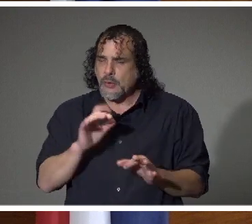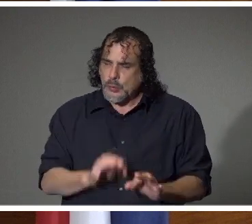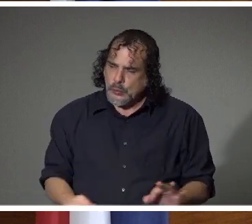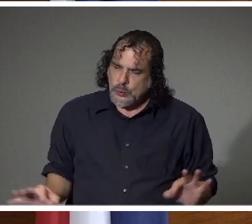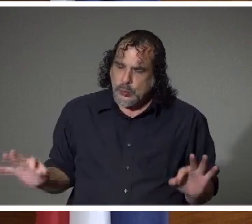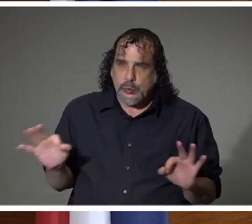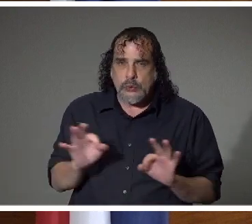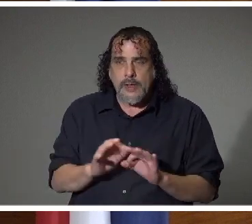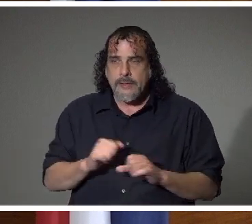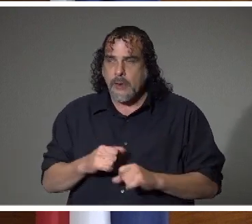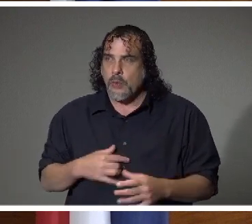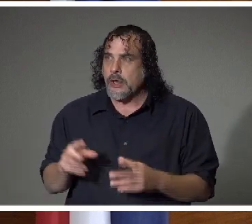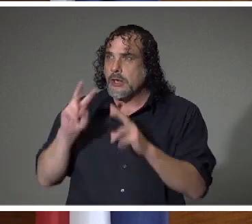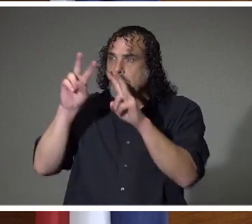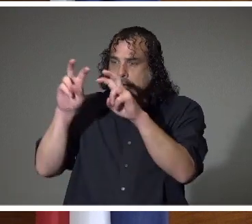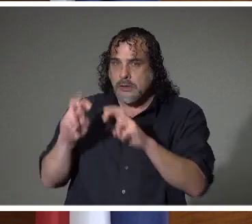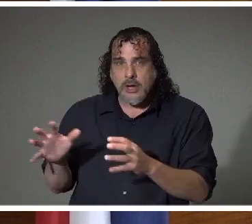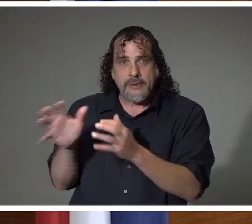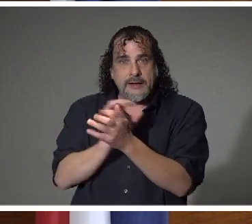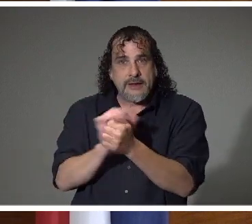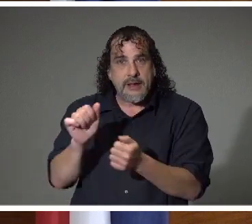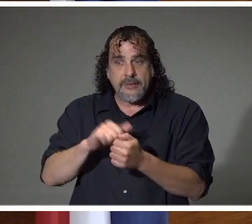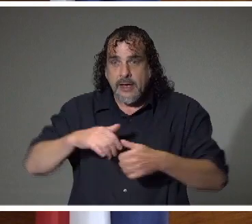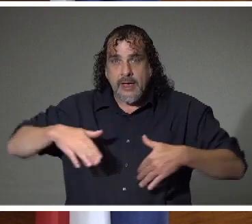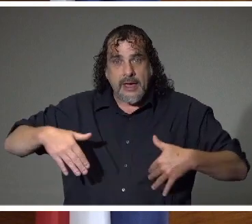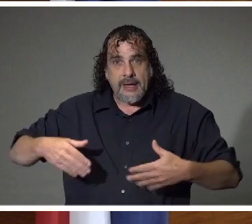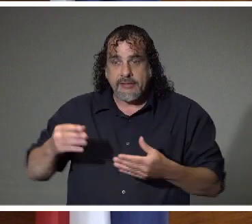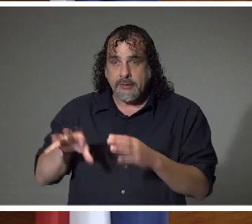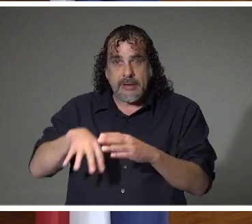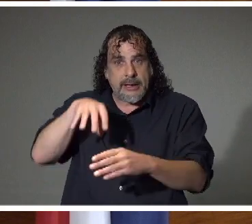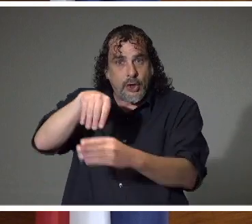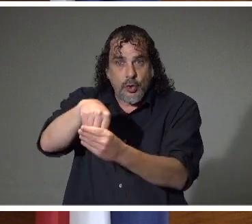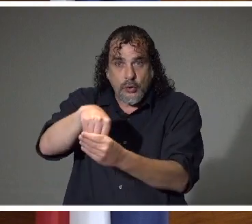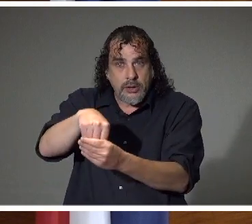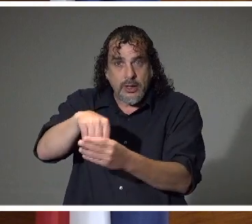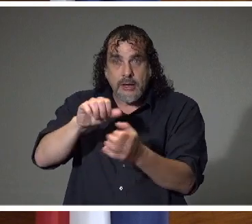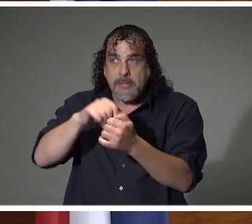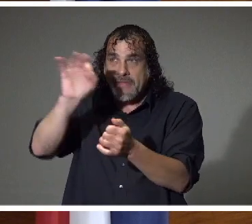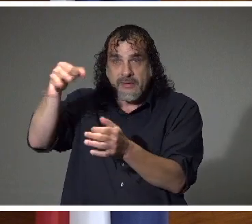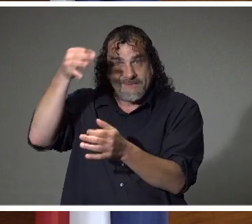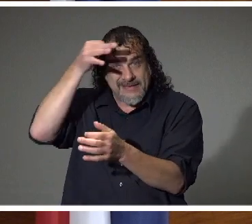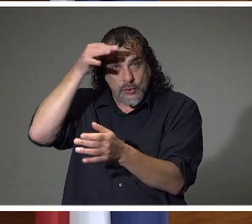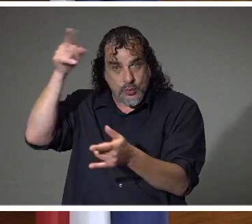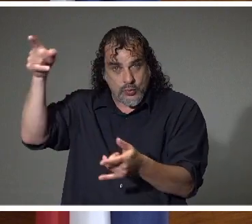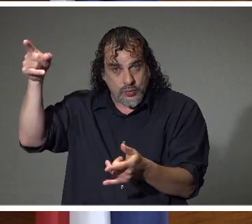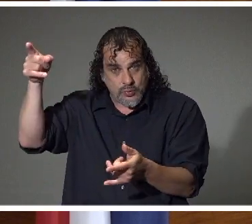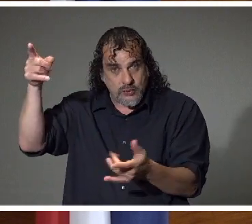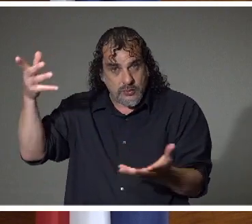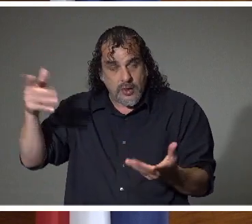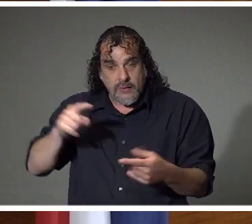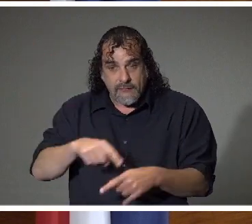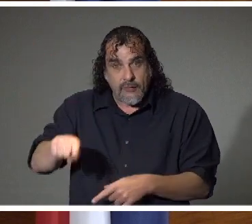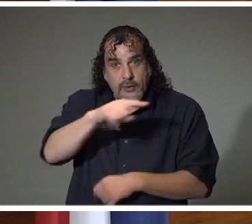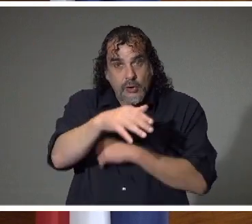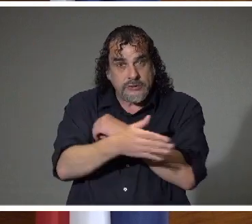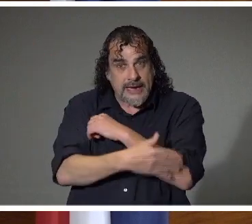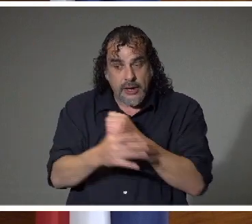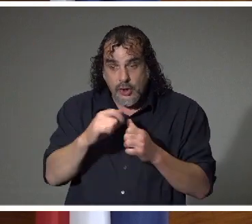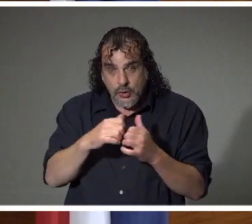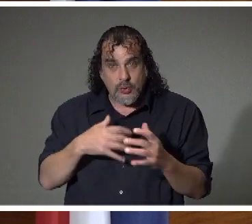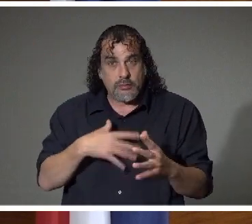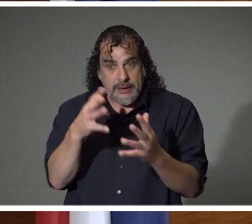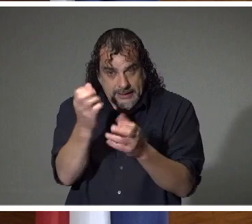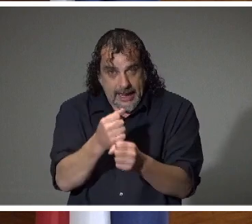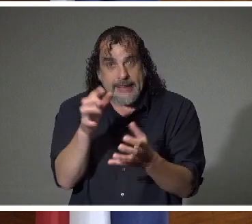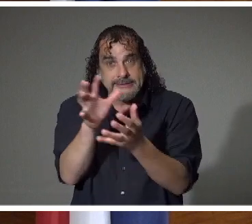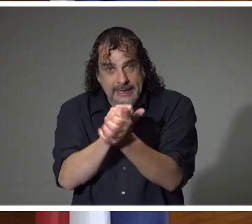we get damage assessments from those counties that have not yet been included by the federal government. So for those counties that were affected, of